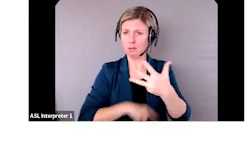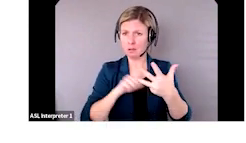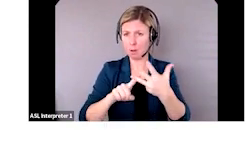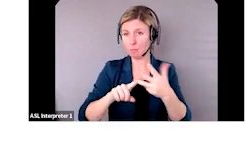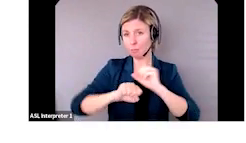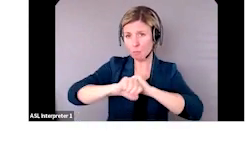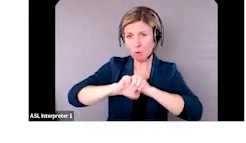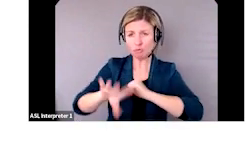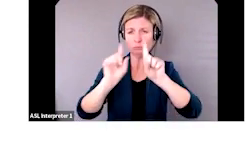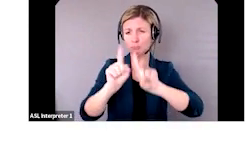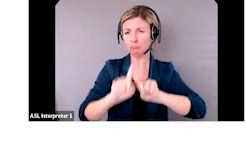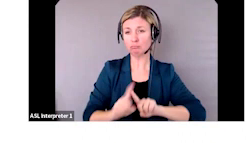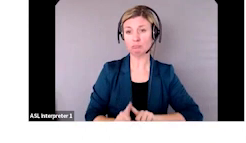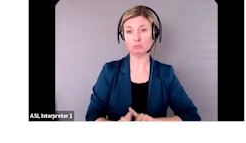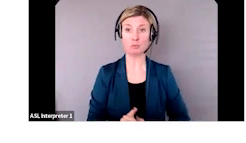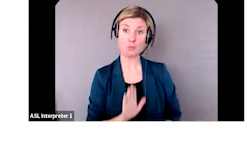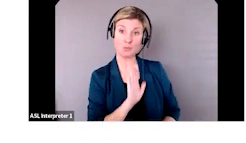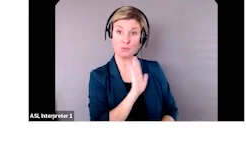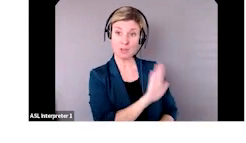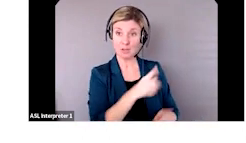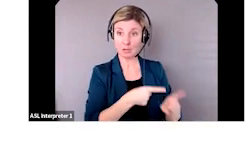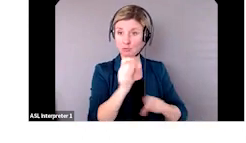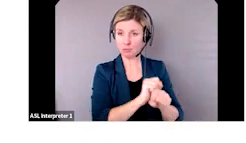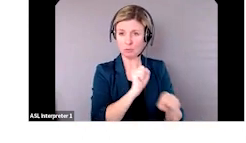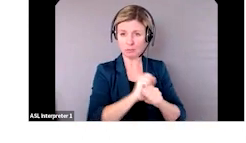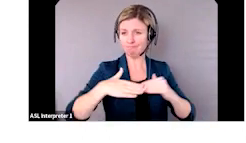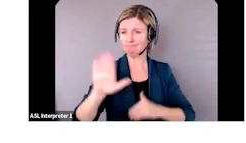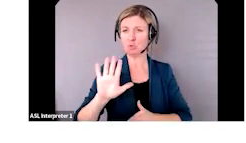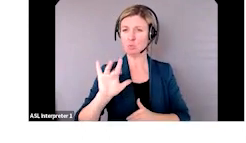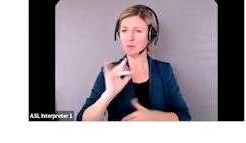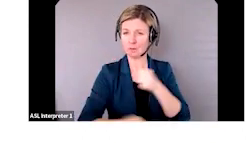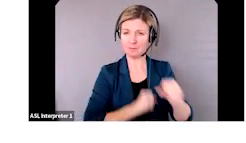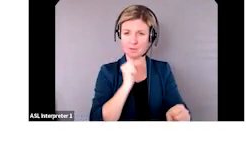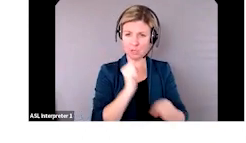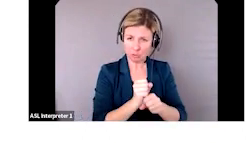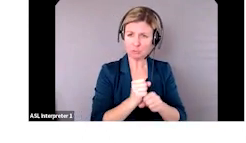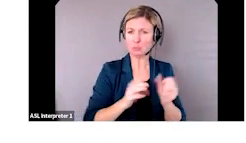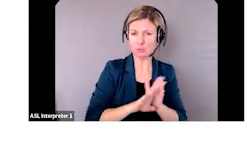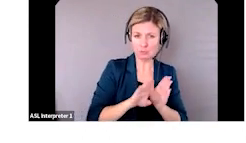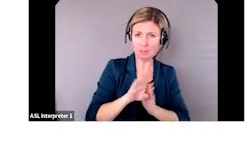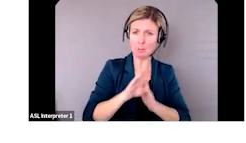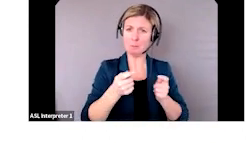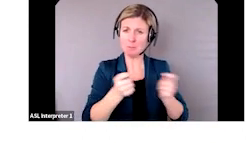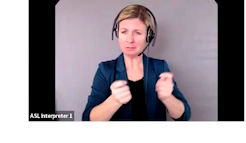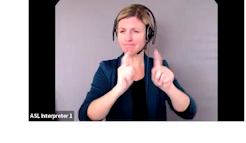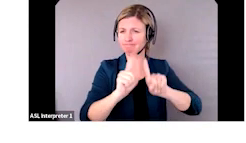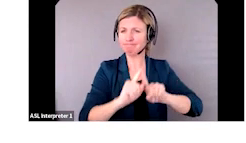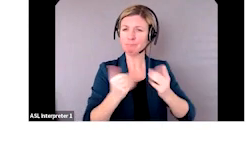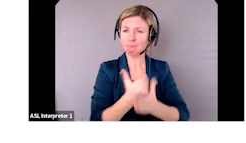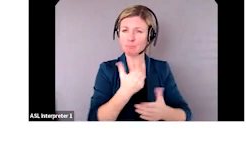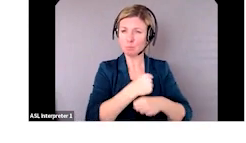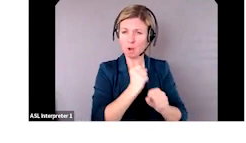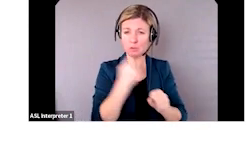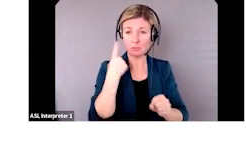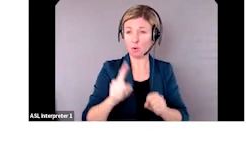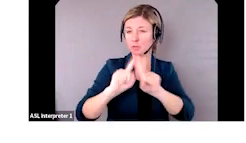Don's career includes 25 plus years of experience developing and managing new products for top performing